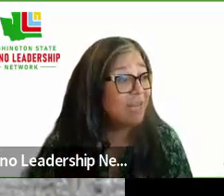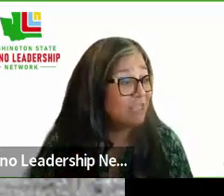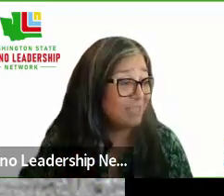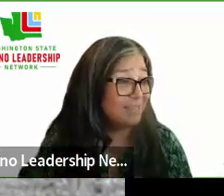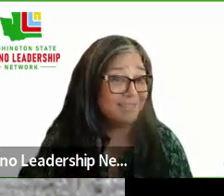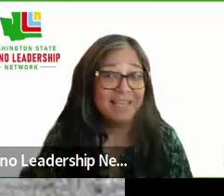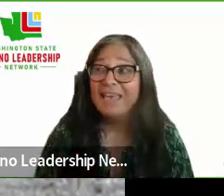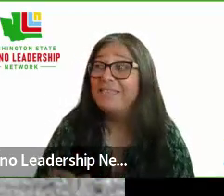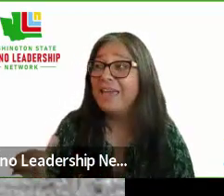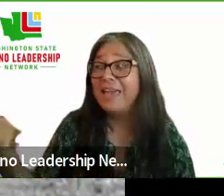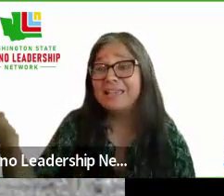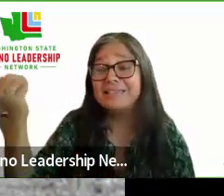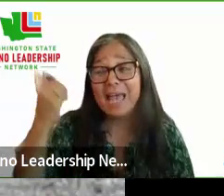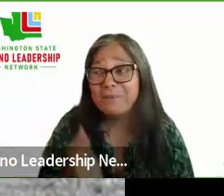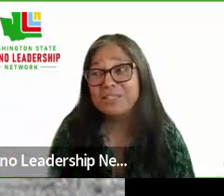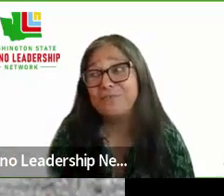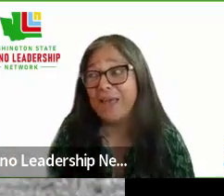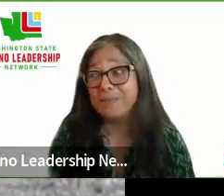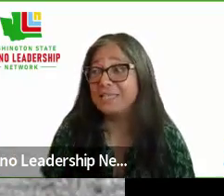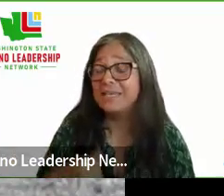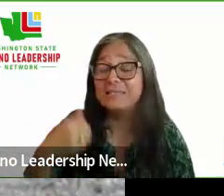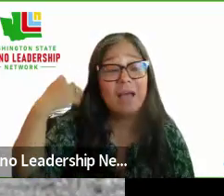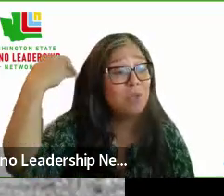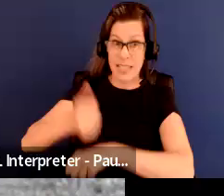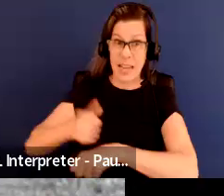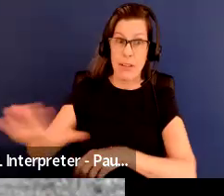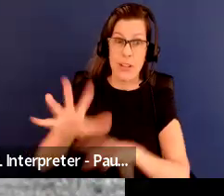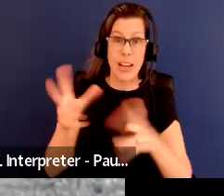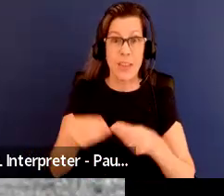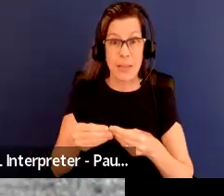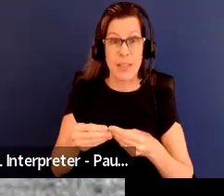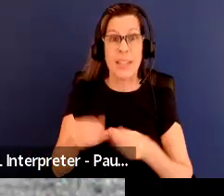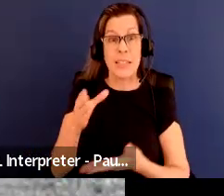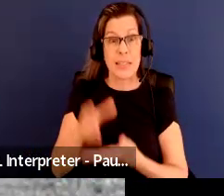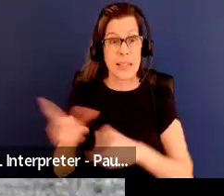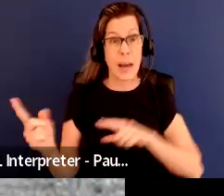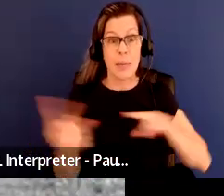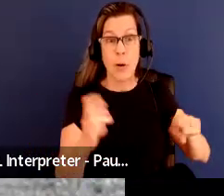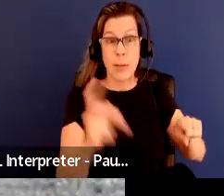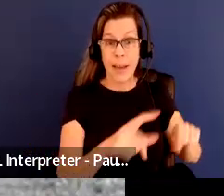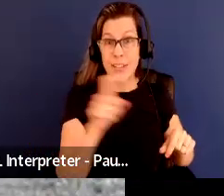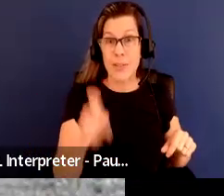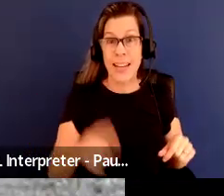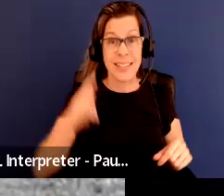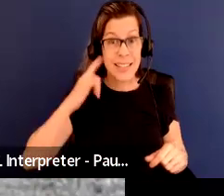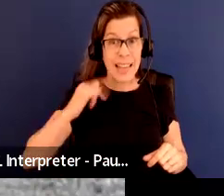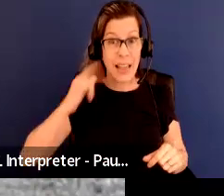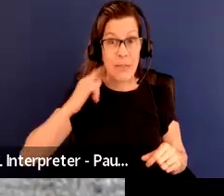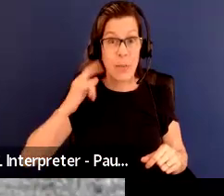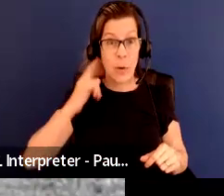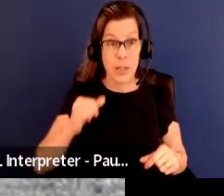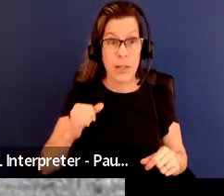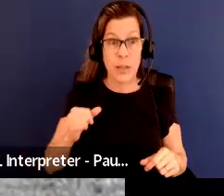and generations. They established their families. They stopped going back to Texas and California and